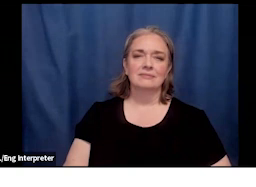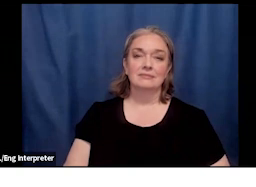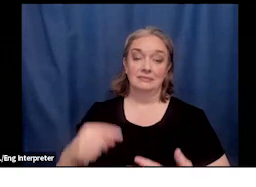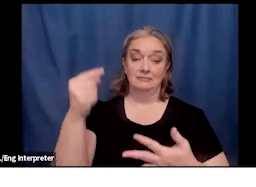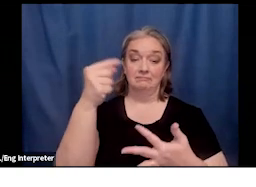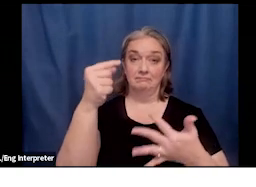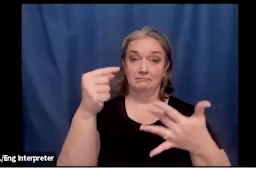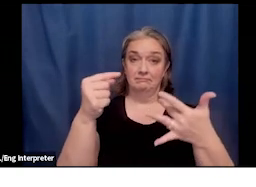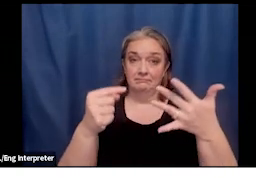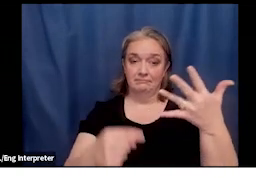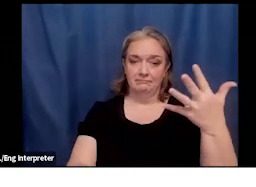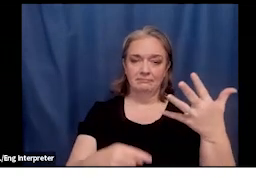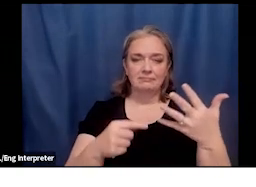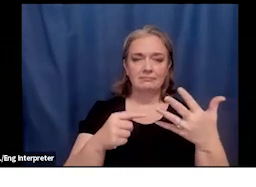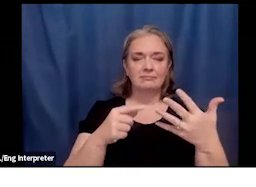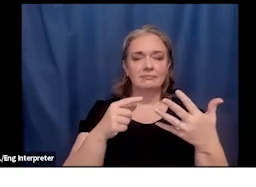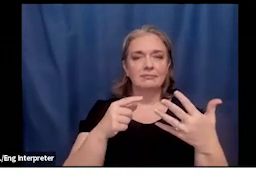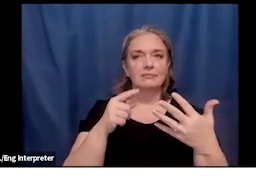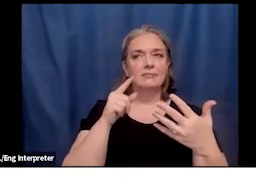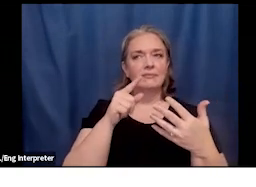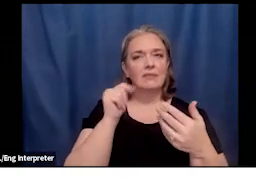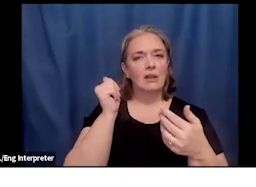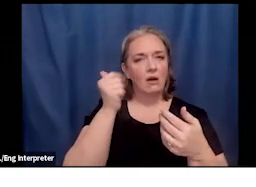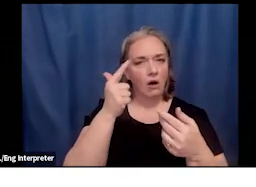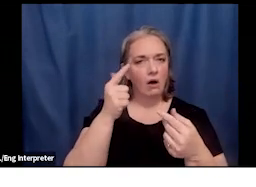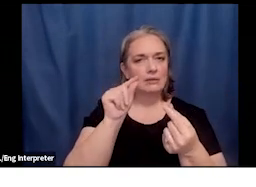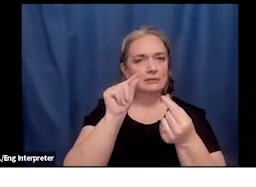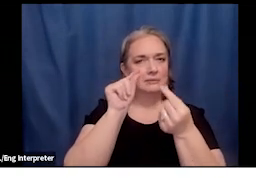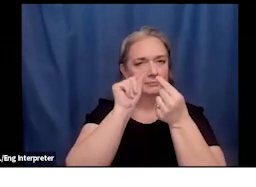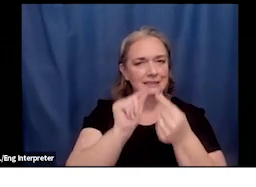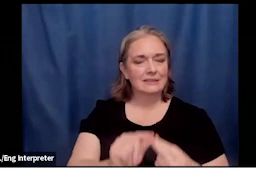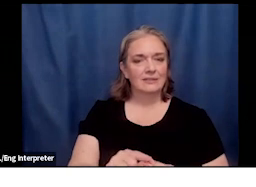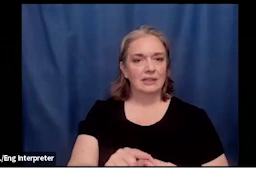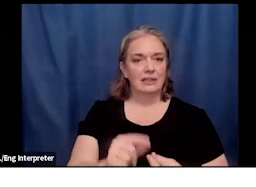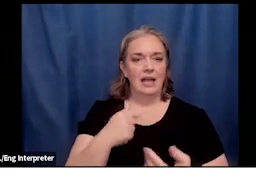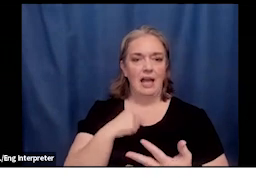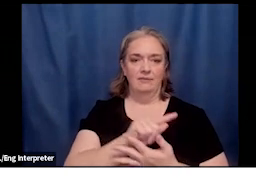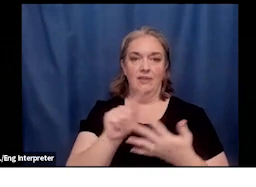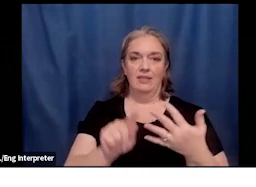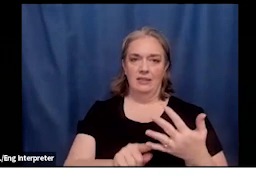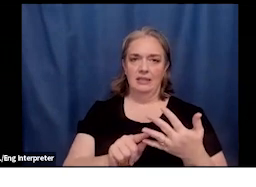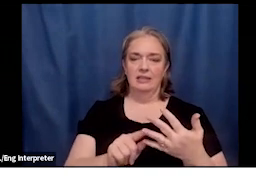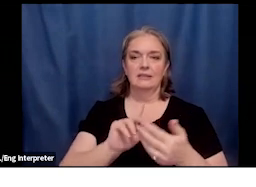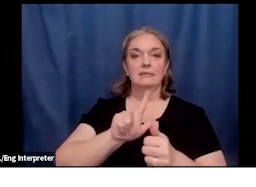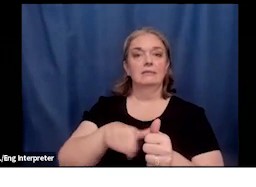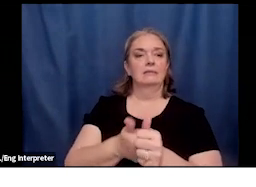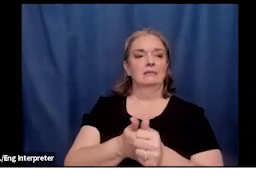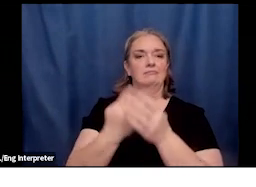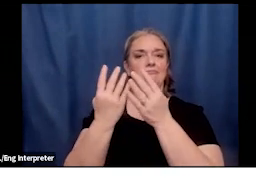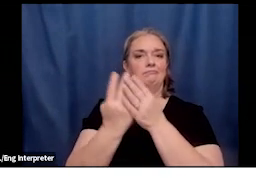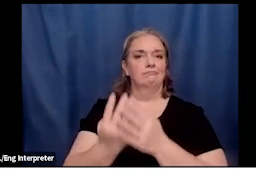or through a few lenses these specific evaluation criteria. So I'm not going to